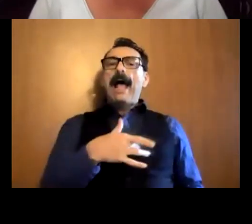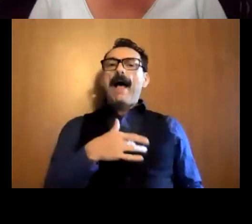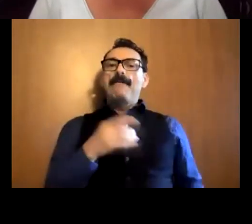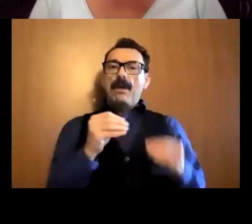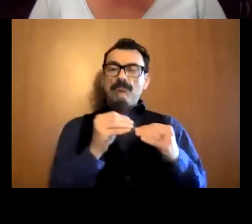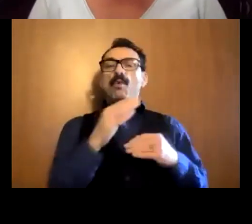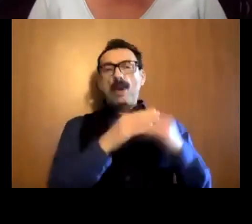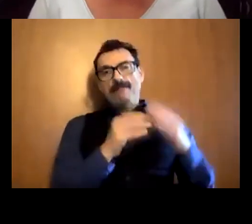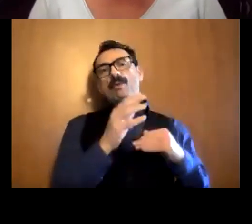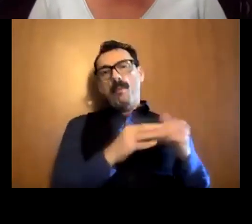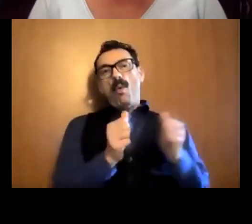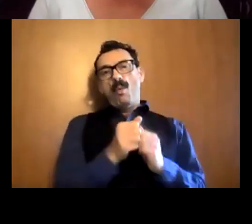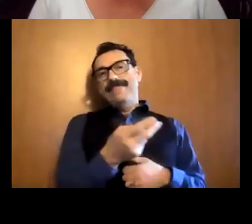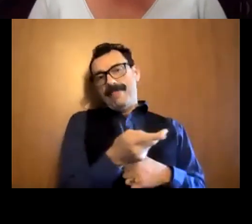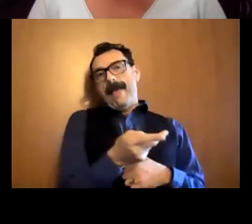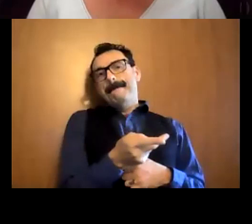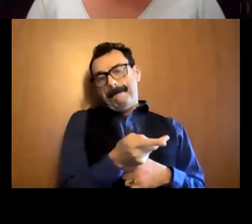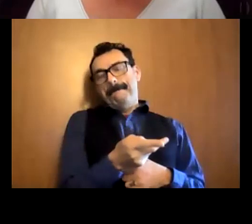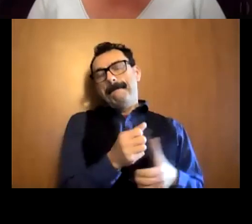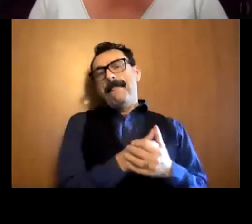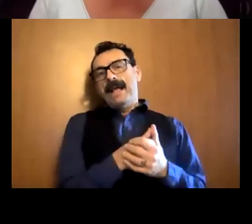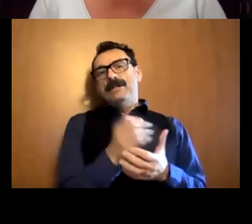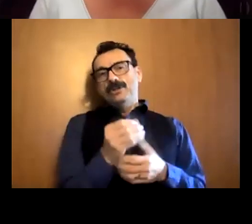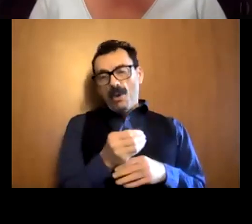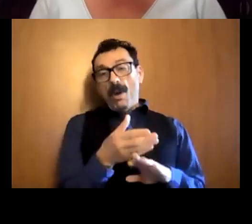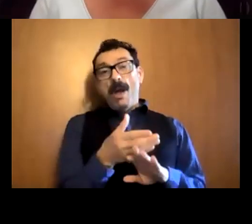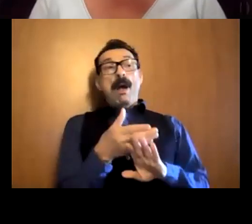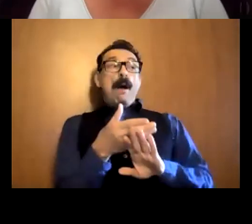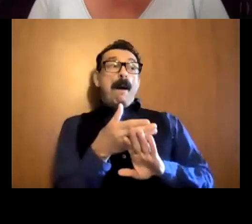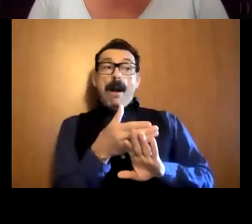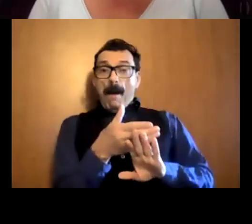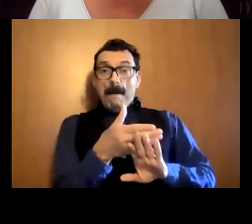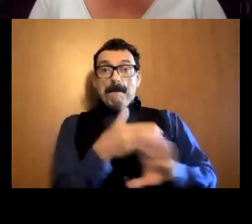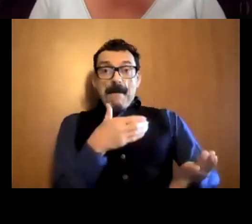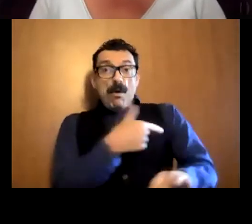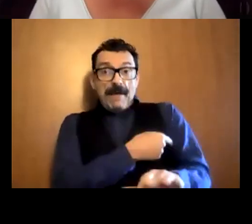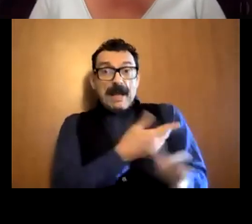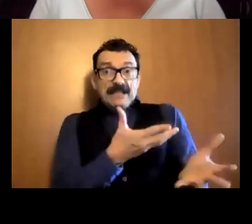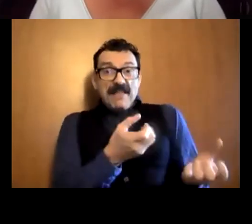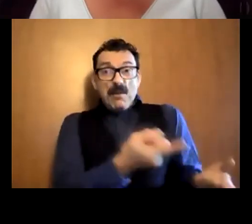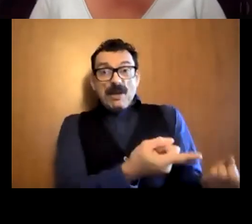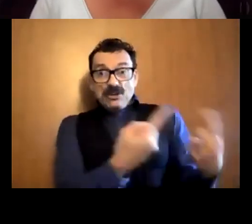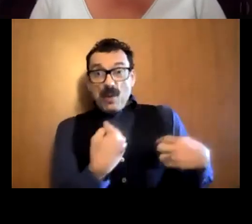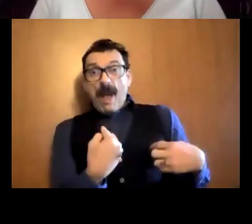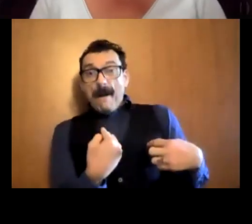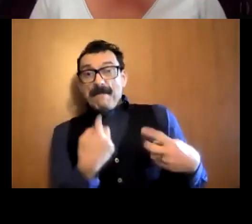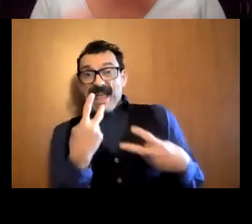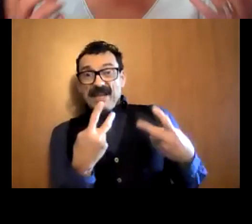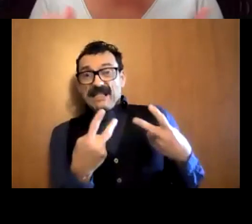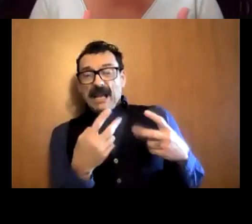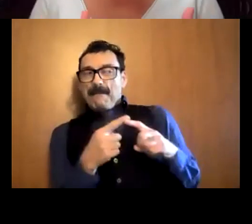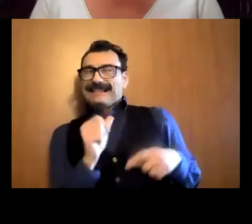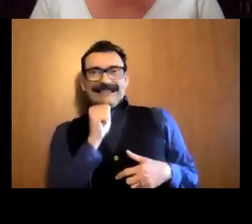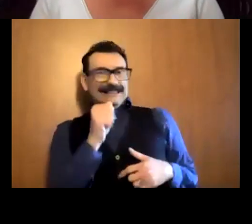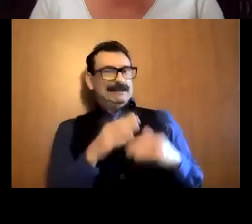they were vaccinated, but I was hesitant to do that because of my exposure risk. And now I feel much more comfortable within